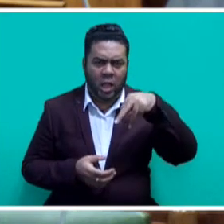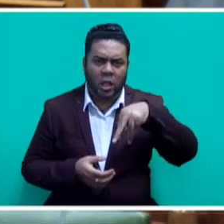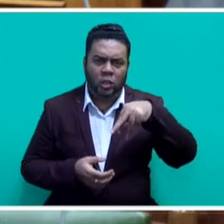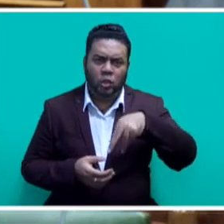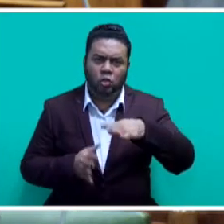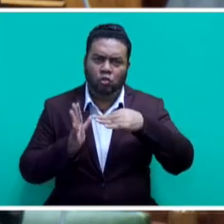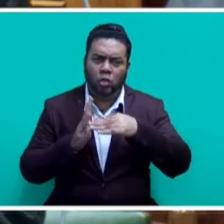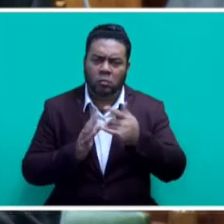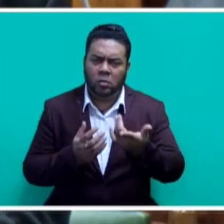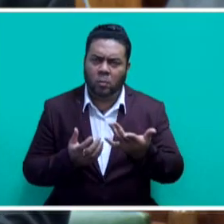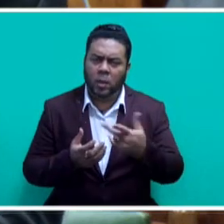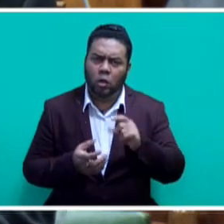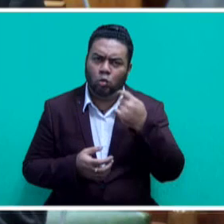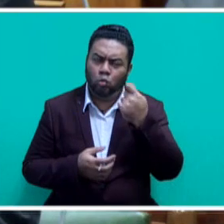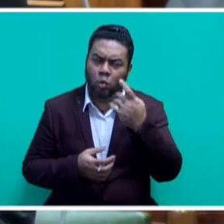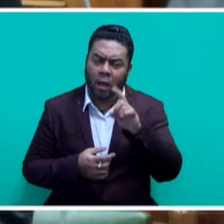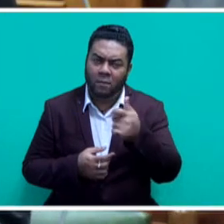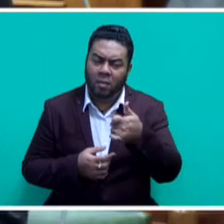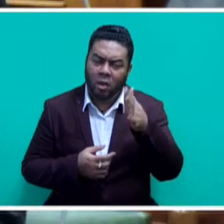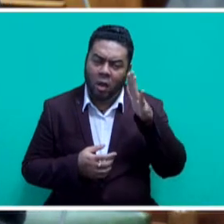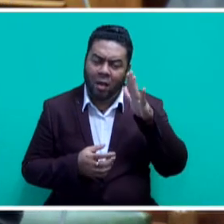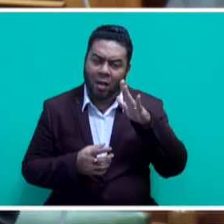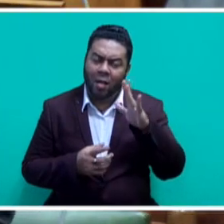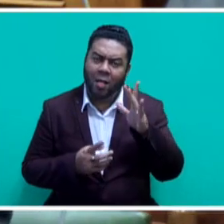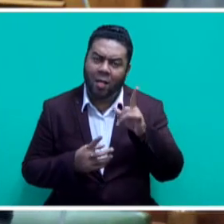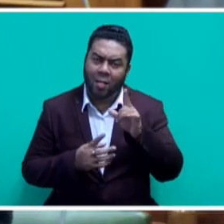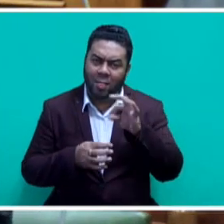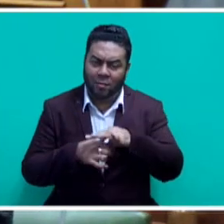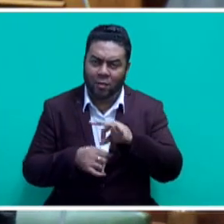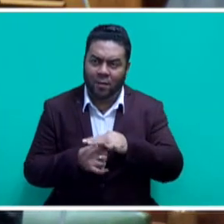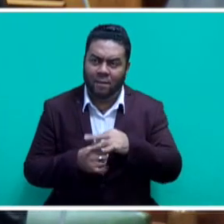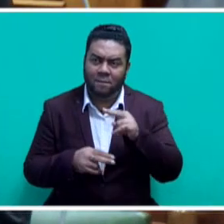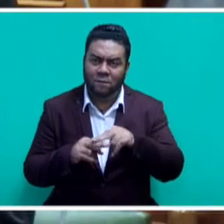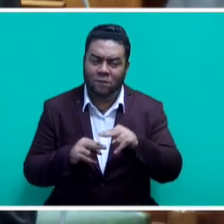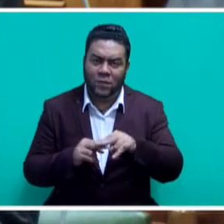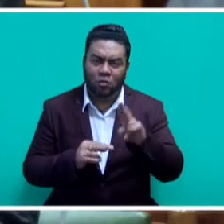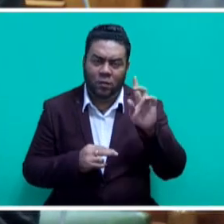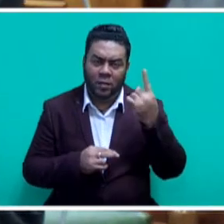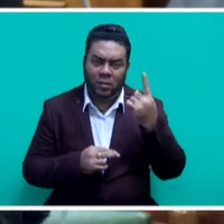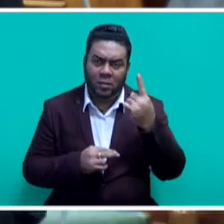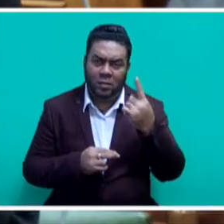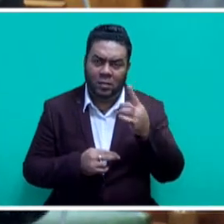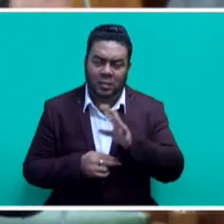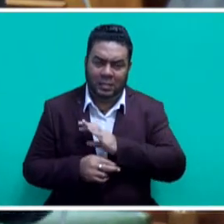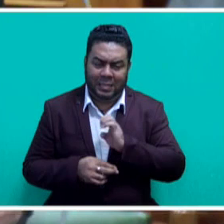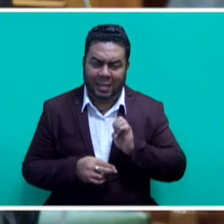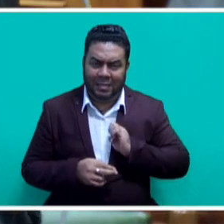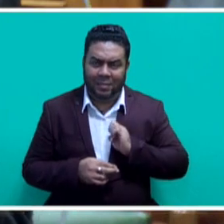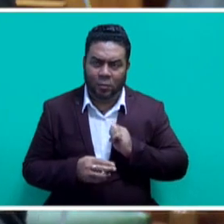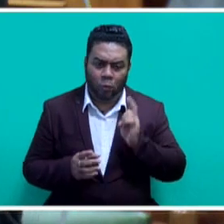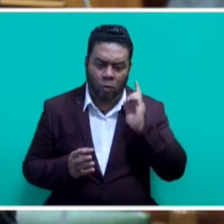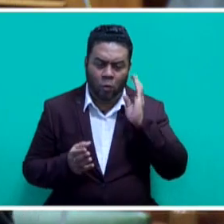well, soon after the election, Fiji First, its executives went running to